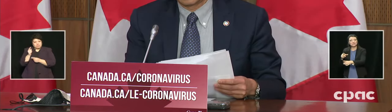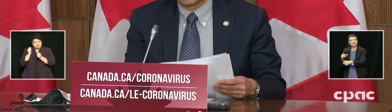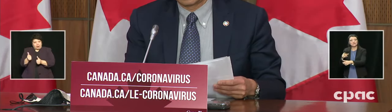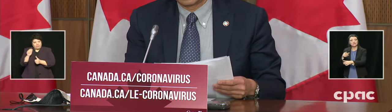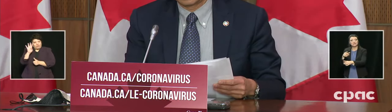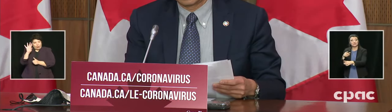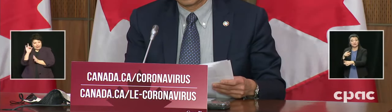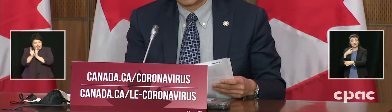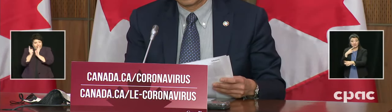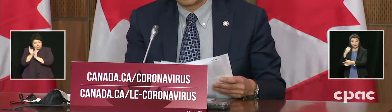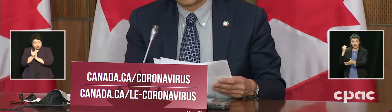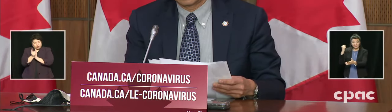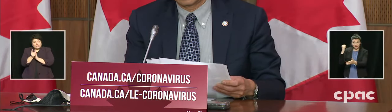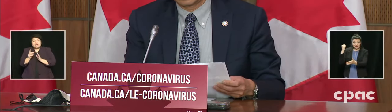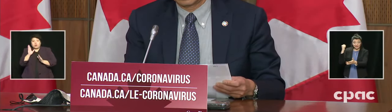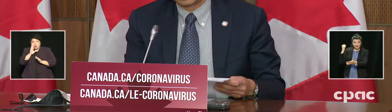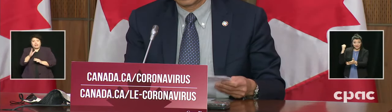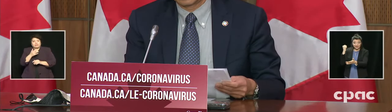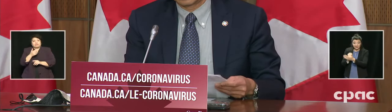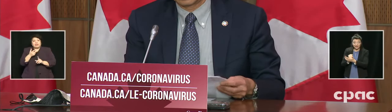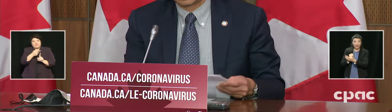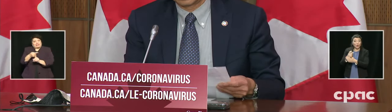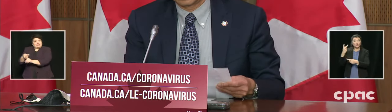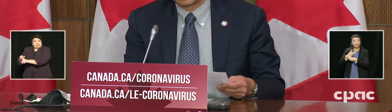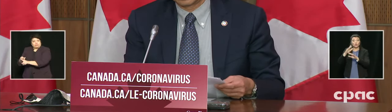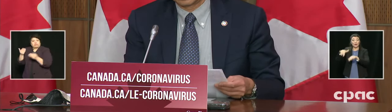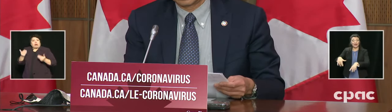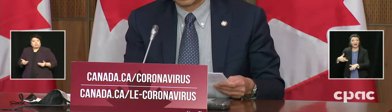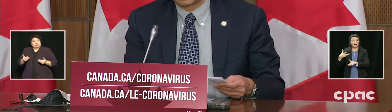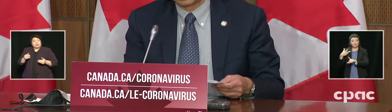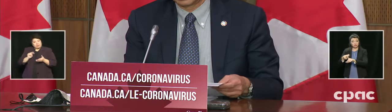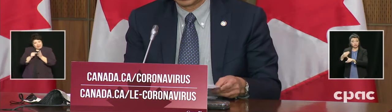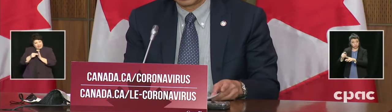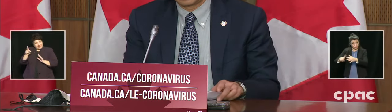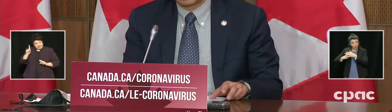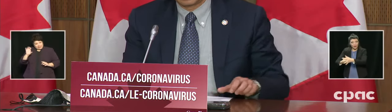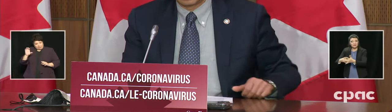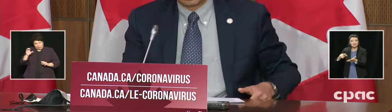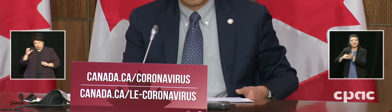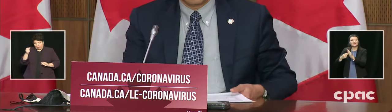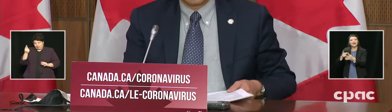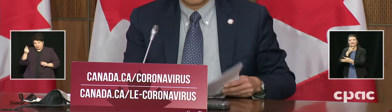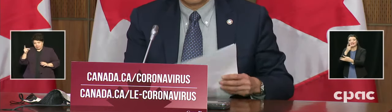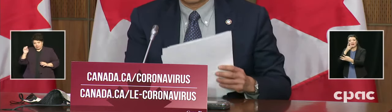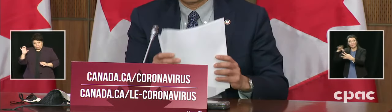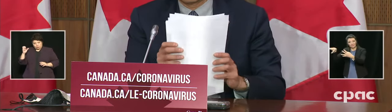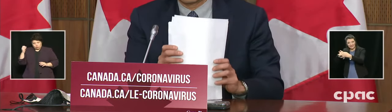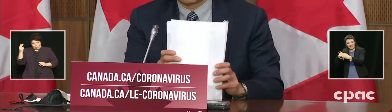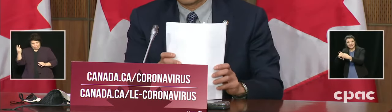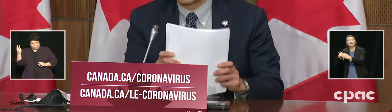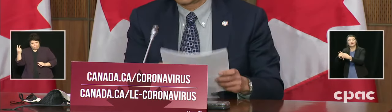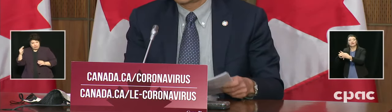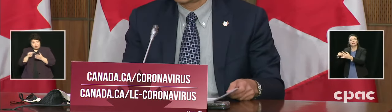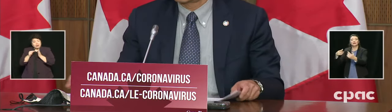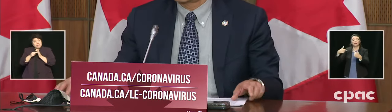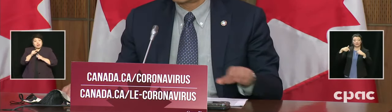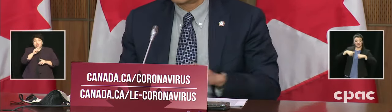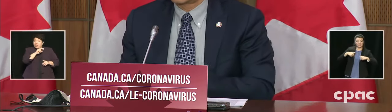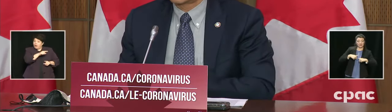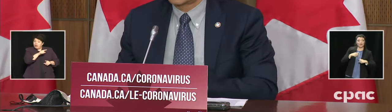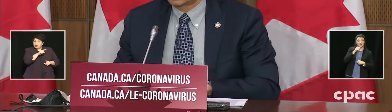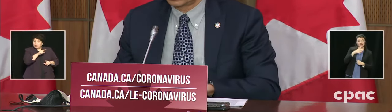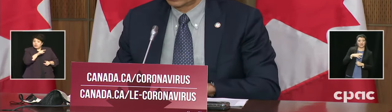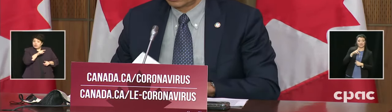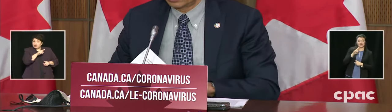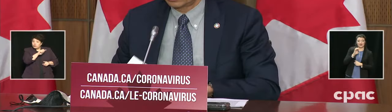FDA, so that's December 11th, December 12th. And Ms. Reza said once we've granted approval that